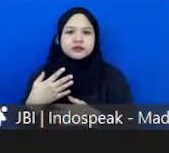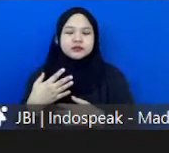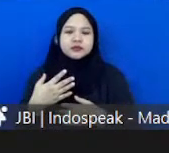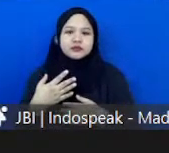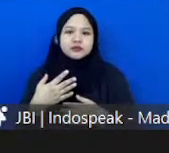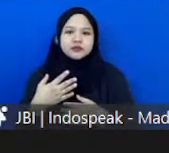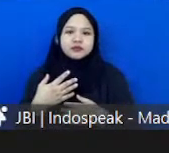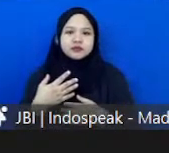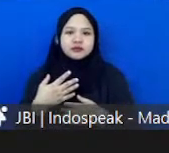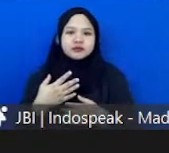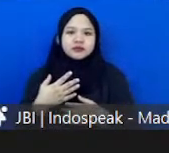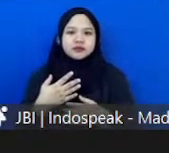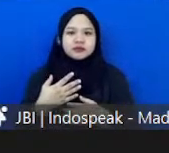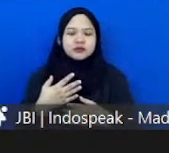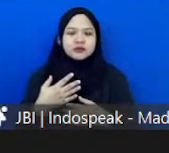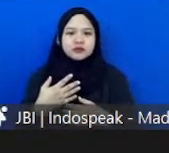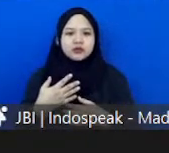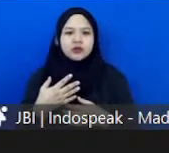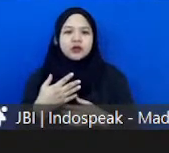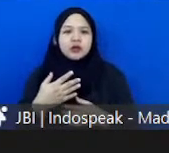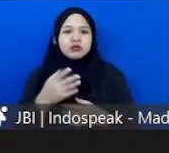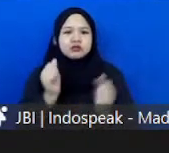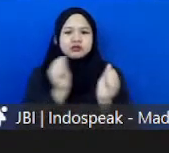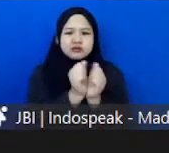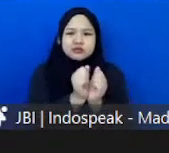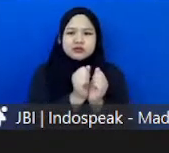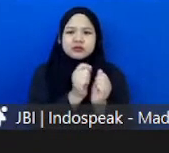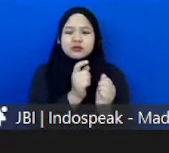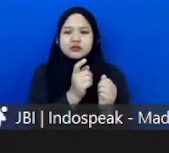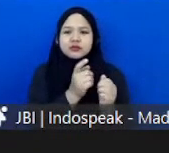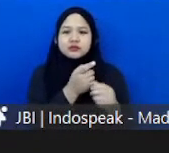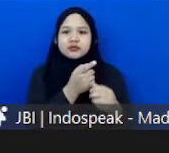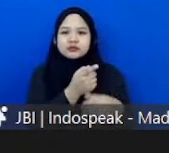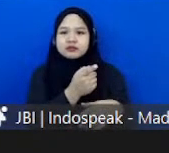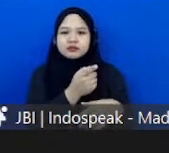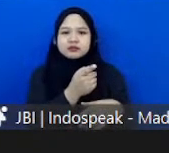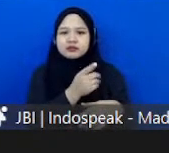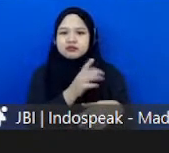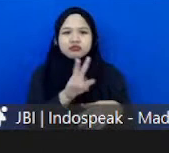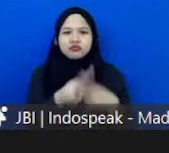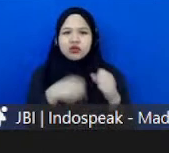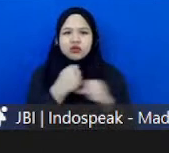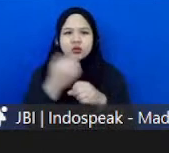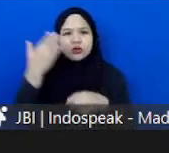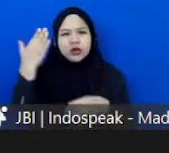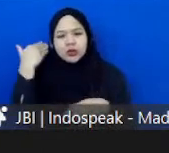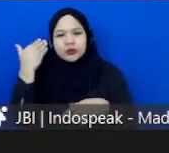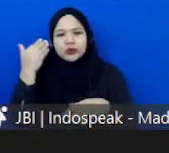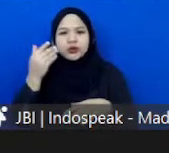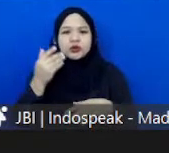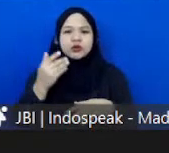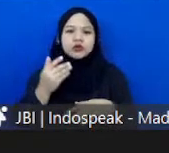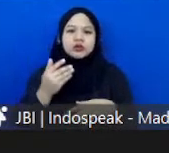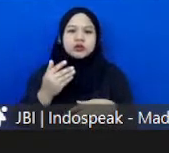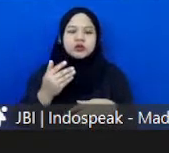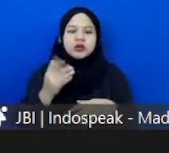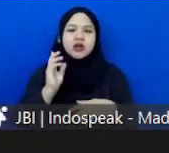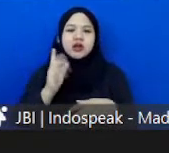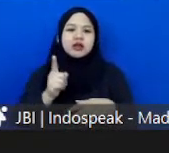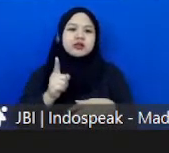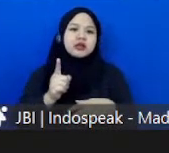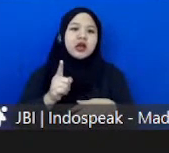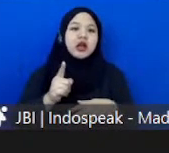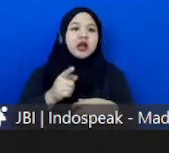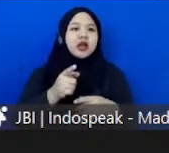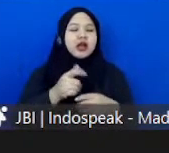in release from pasung, who was stable enough not 2 years ago to partake in a local mental health advocacy